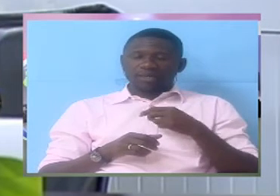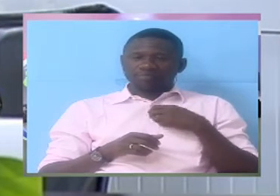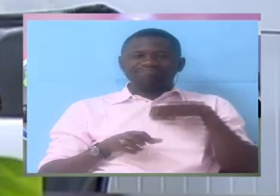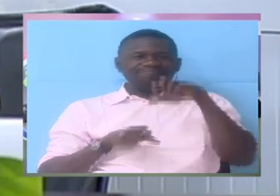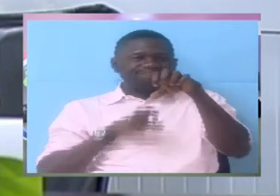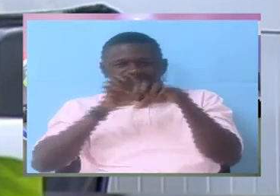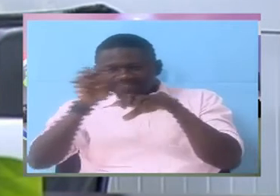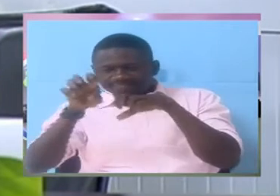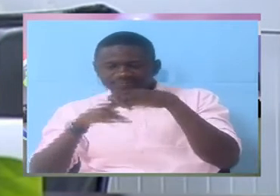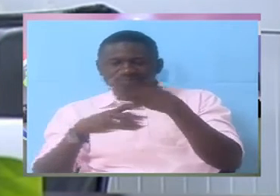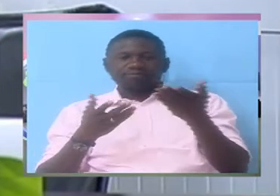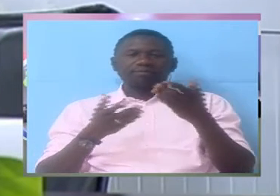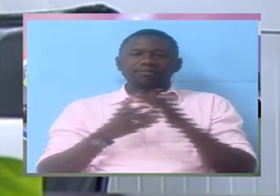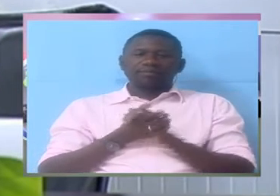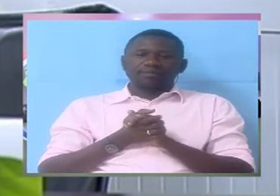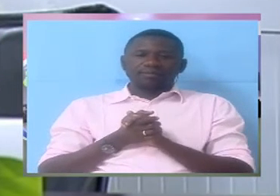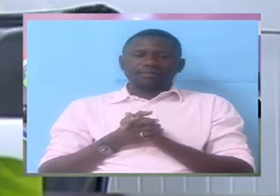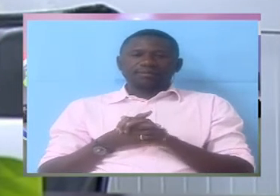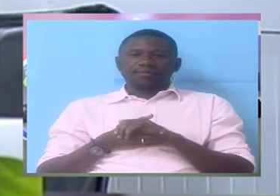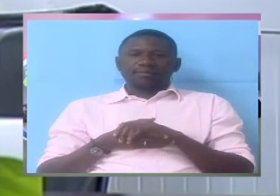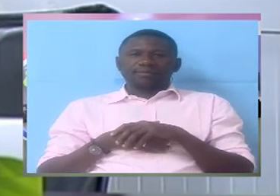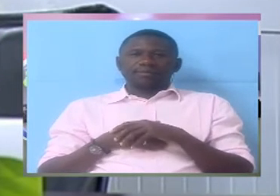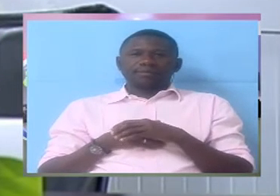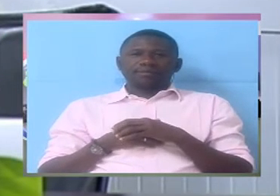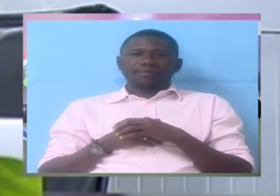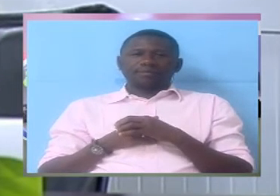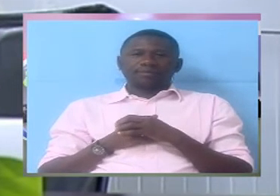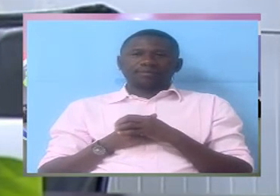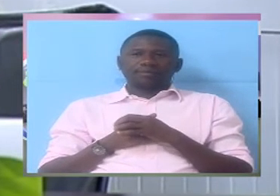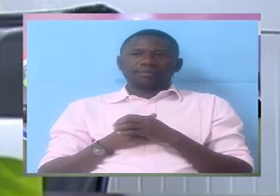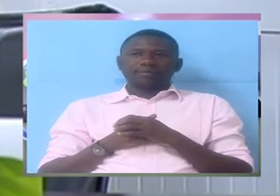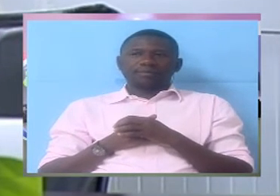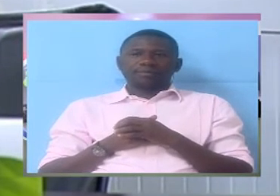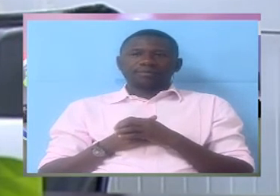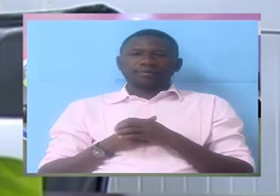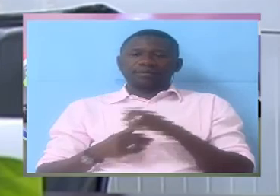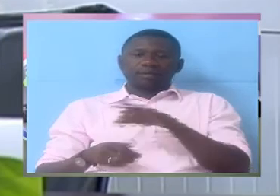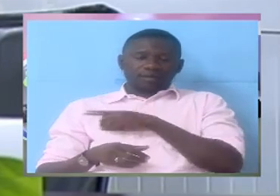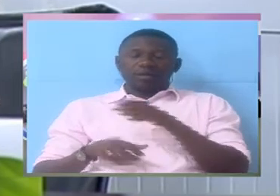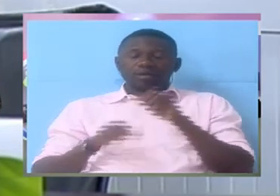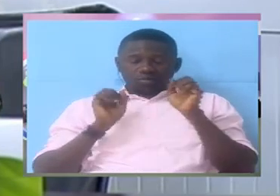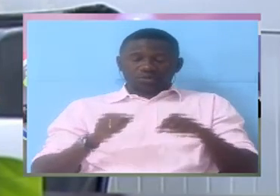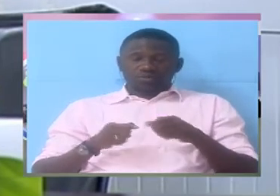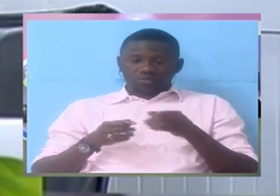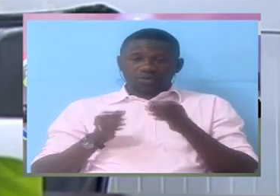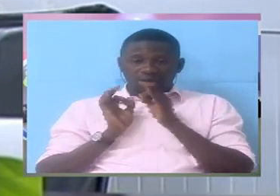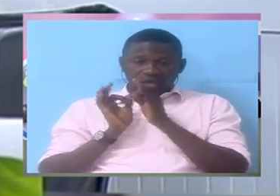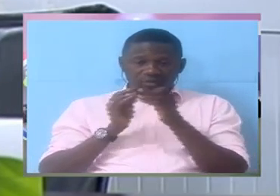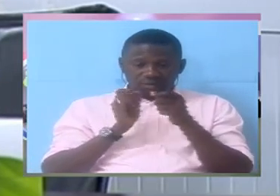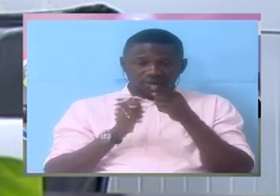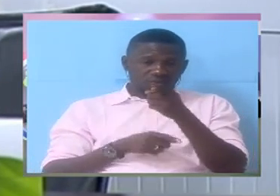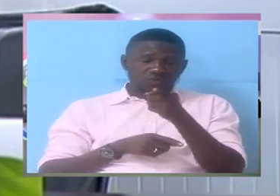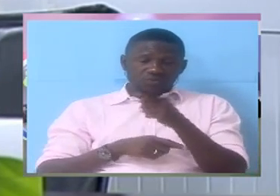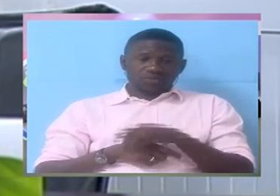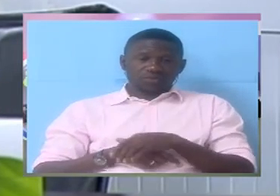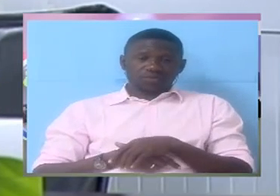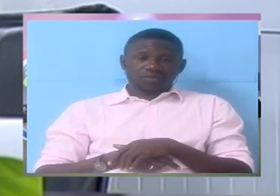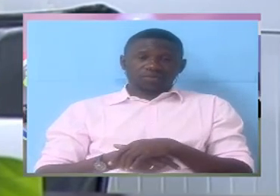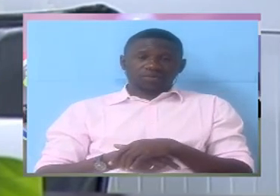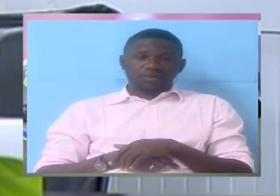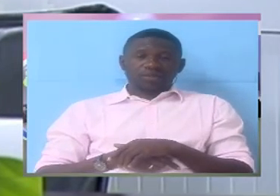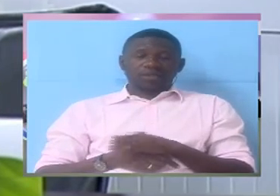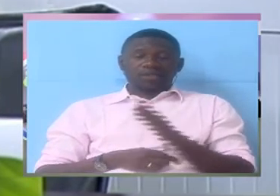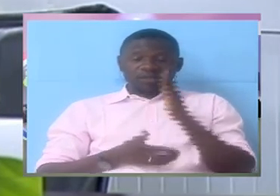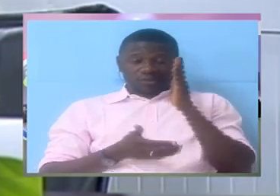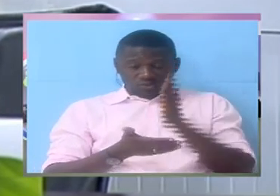disguise. Satara ye imasku fanampurumo kane sute. They will be able to tell you. Ibe afono la itemari yenne.